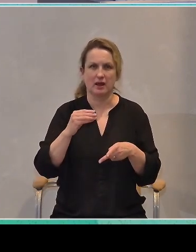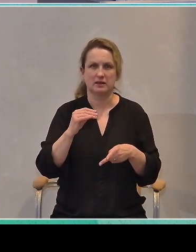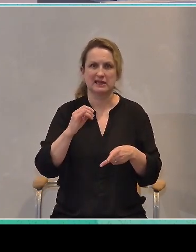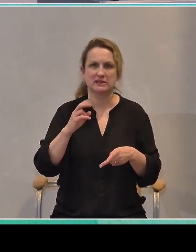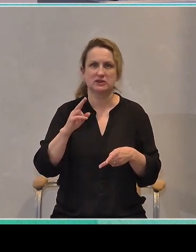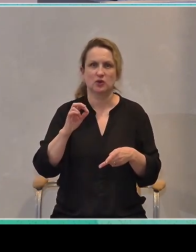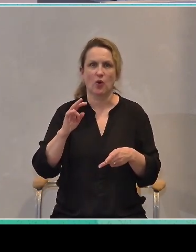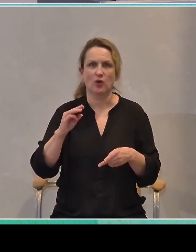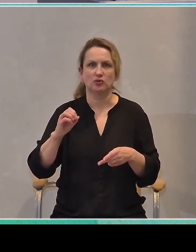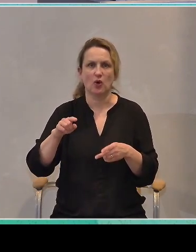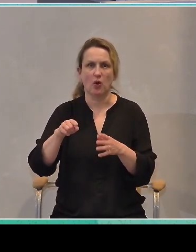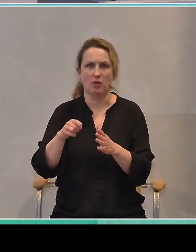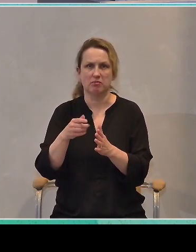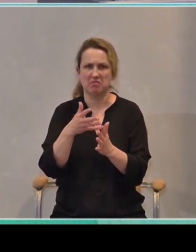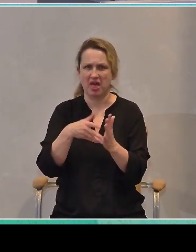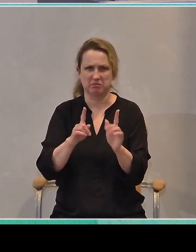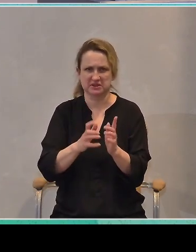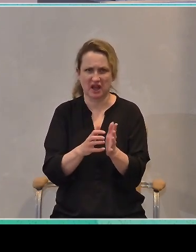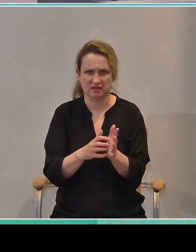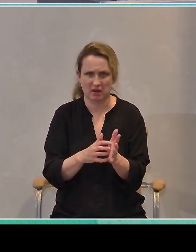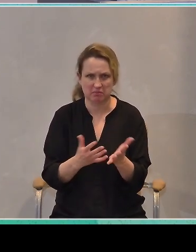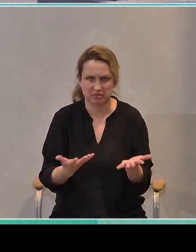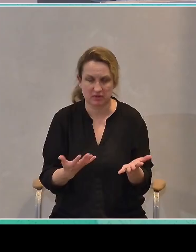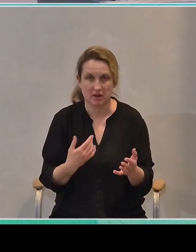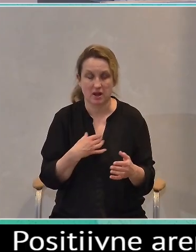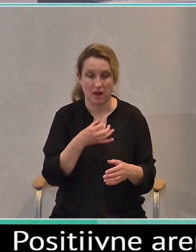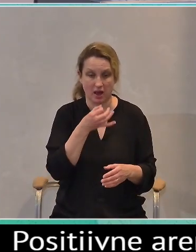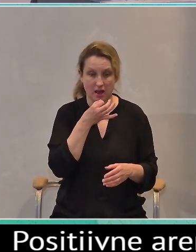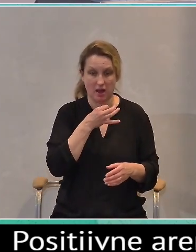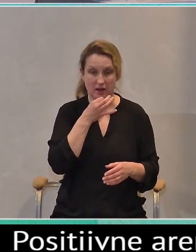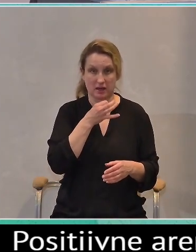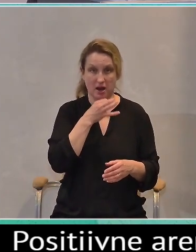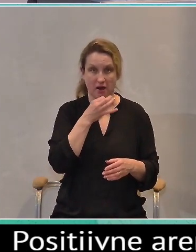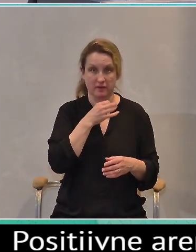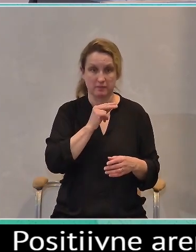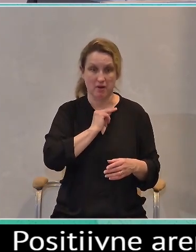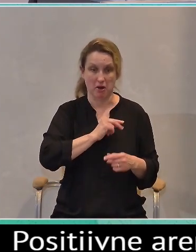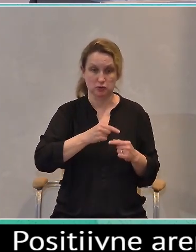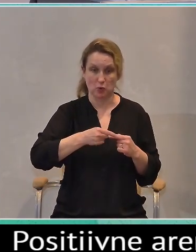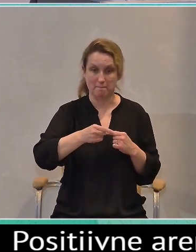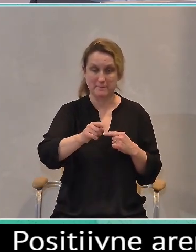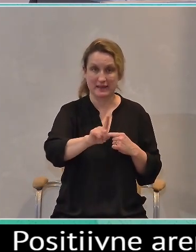a discount rate matching the discount rate at hand in the rest of Europe,